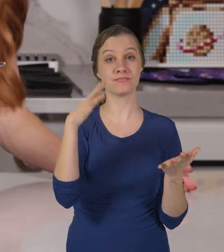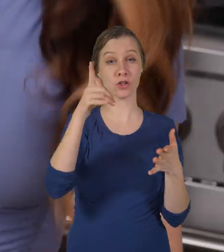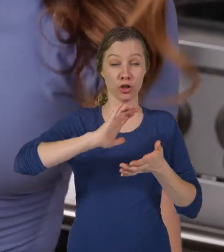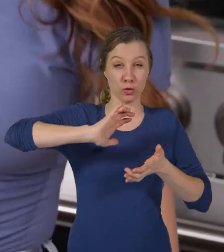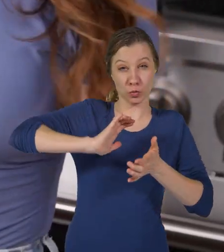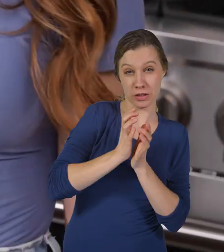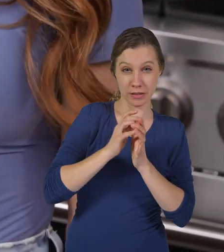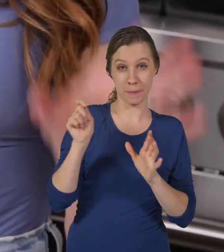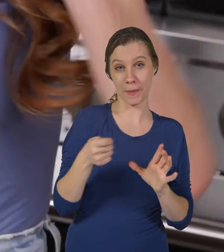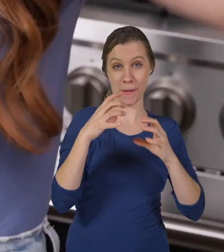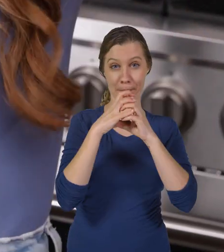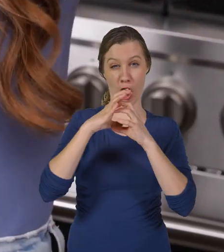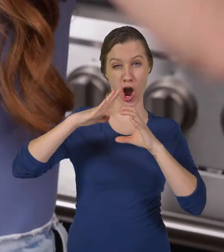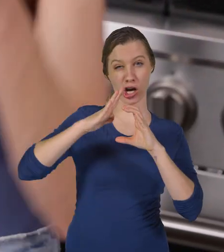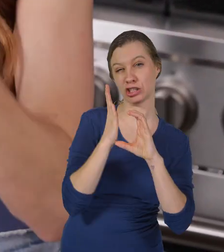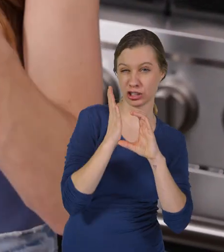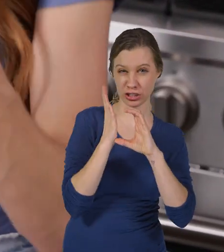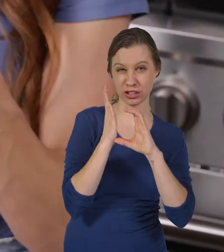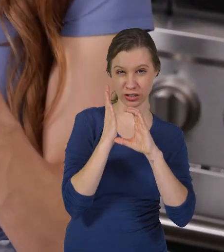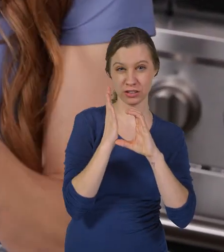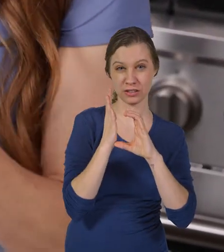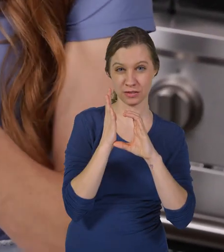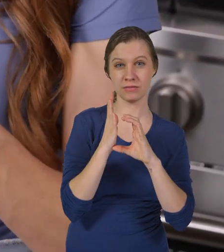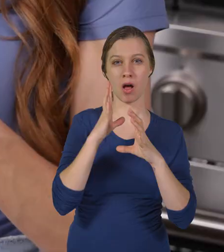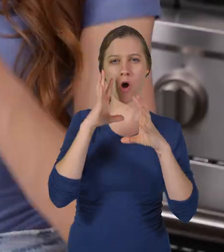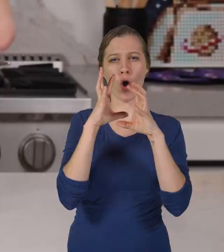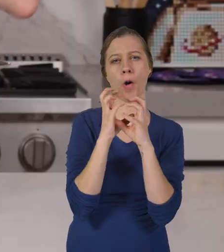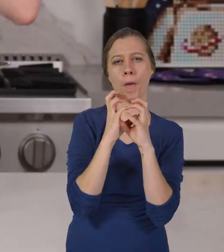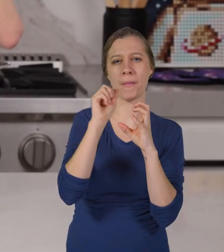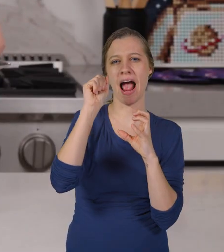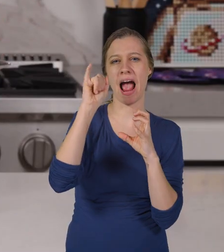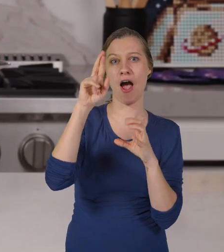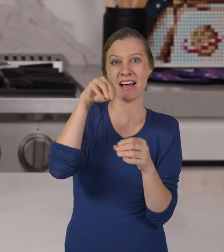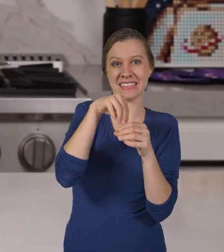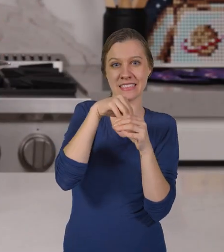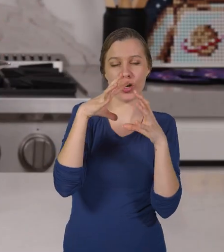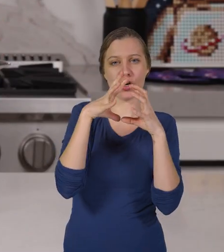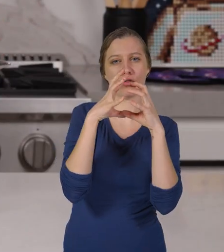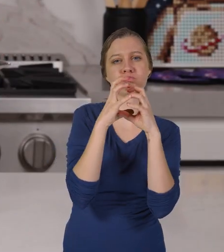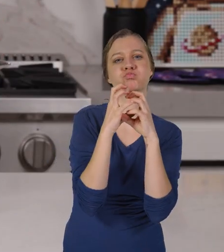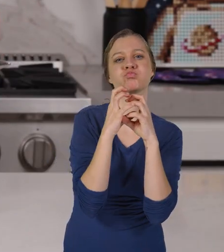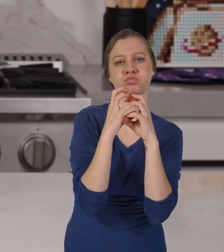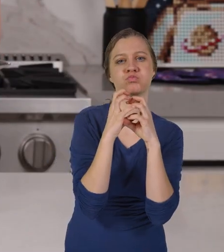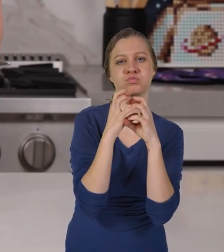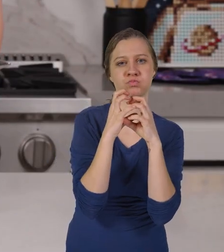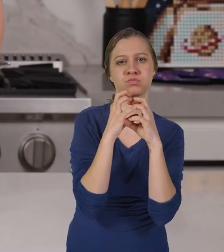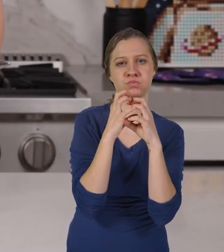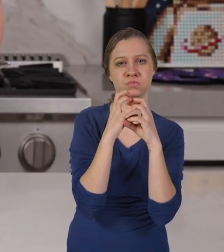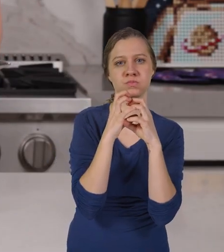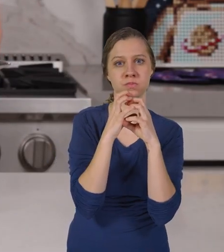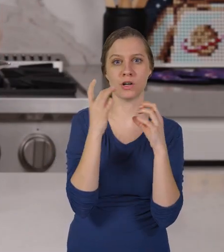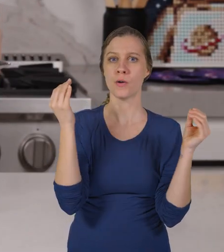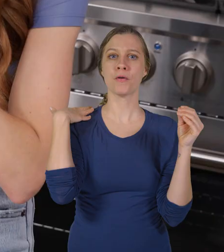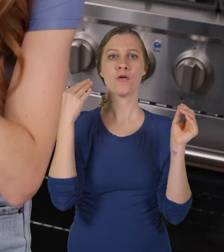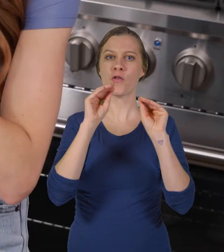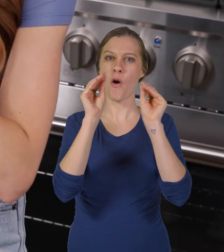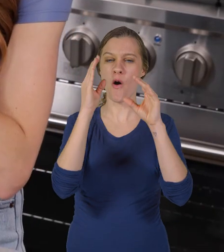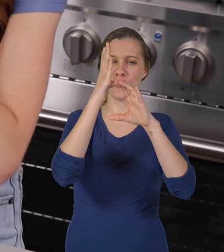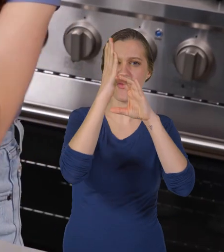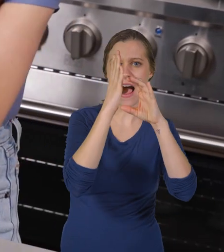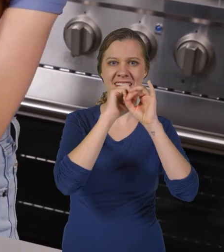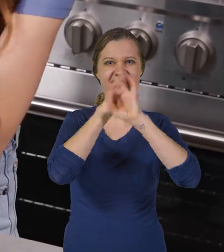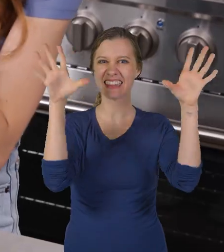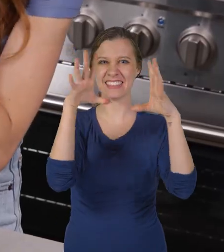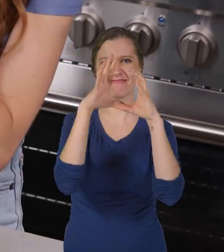so well? Well, because when you squish your pingpong ball, you compressed the air that was inside the ball,